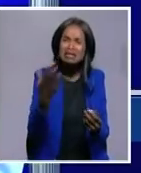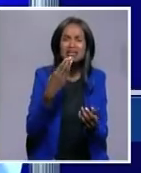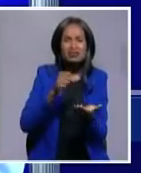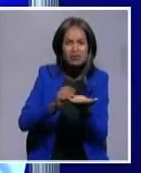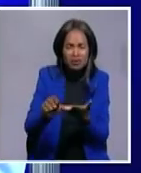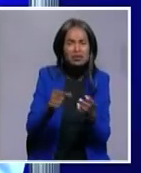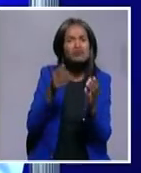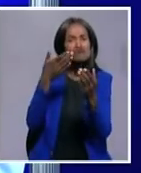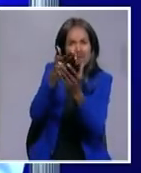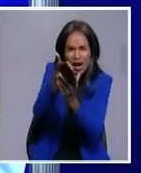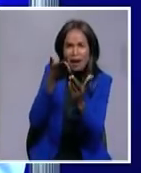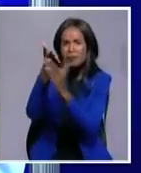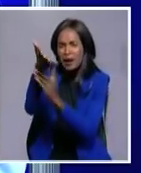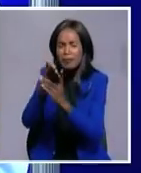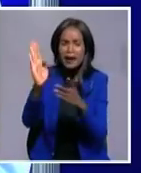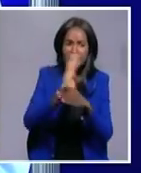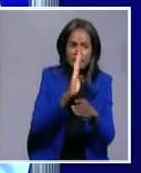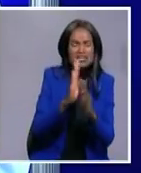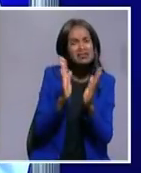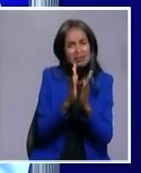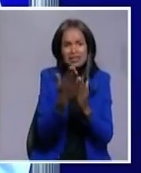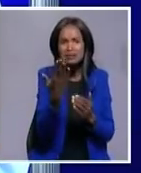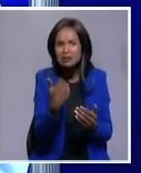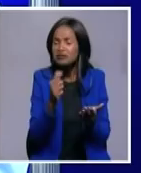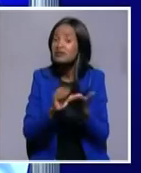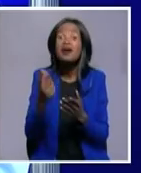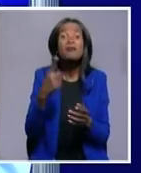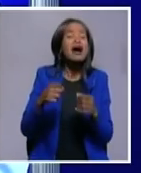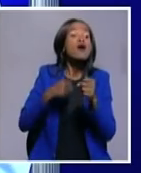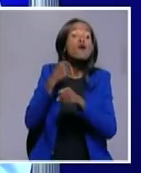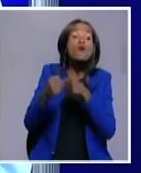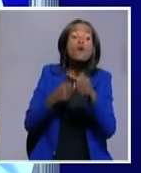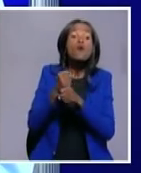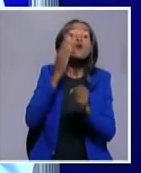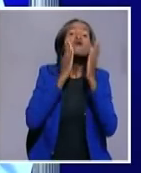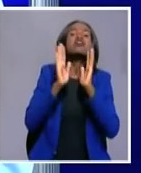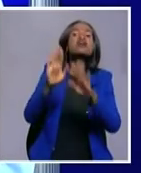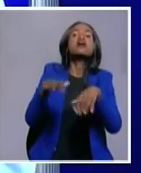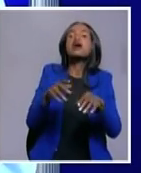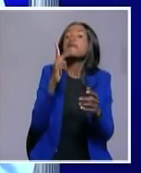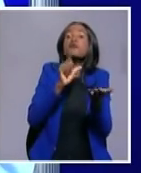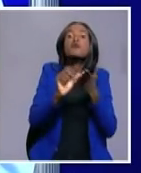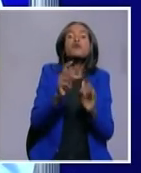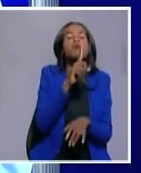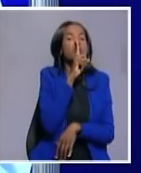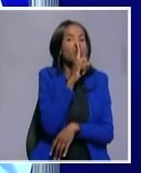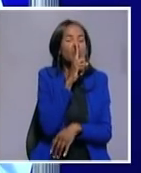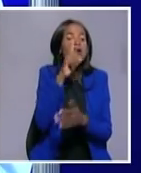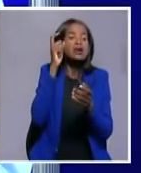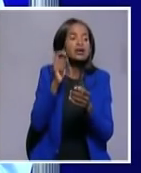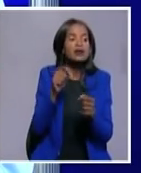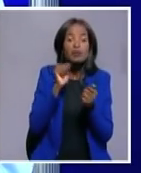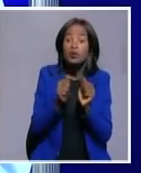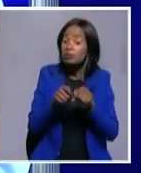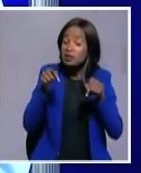that are currently undergoing to try and address that situation, but they have left it for too long. In the meantime, we are in the situation